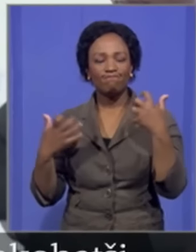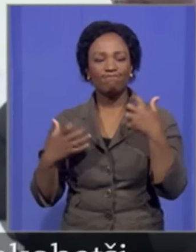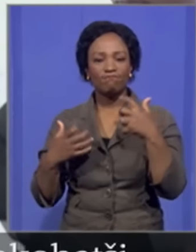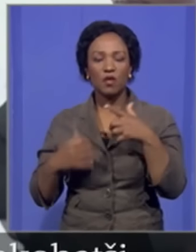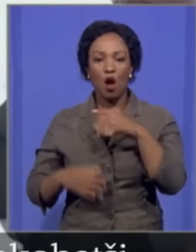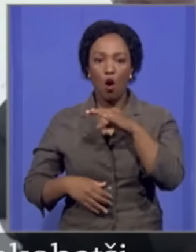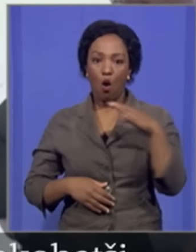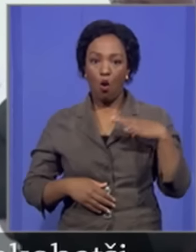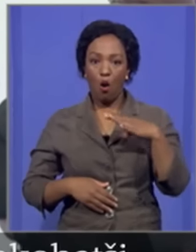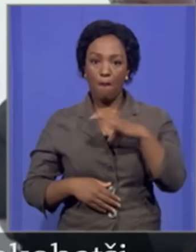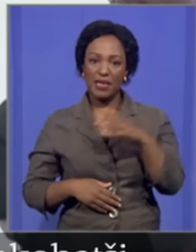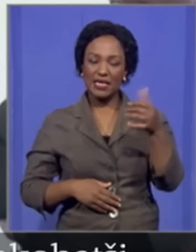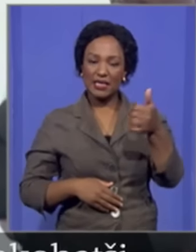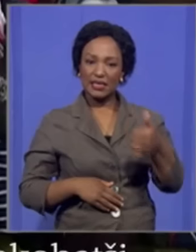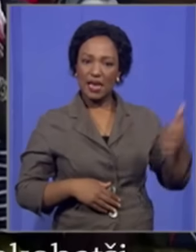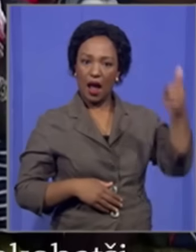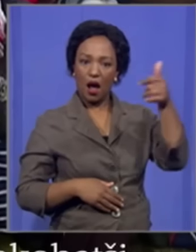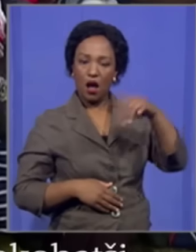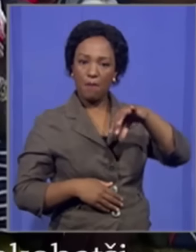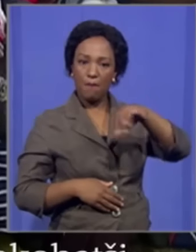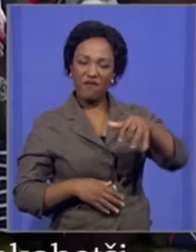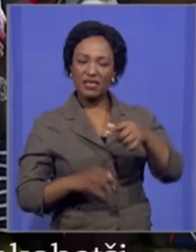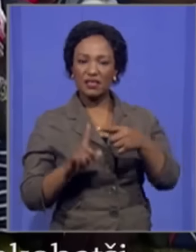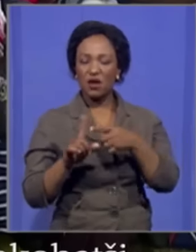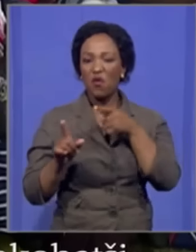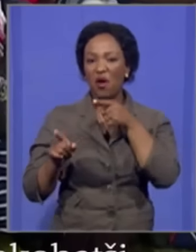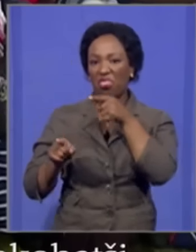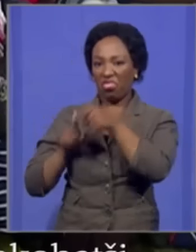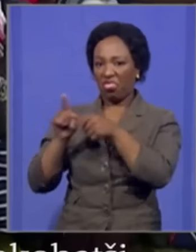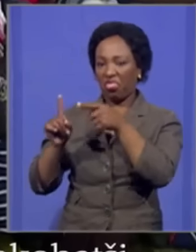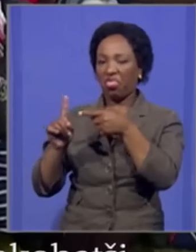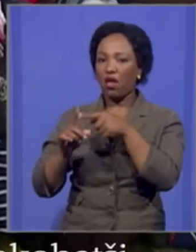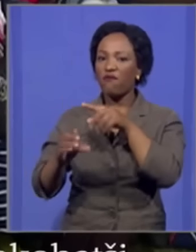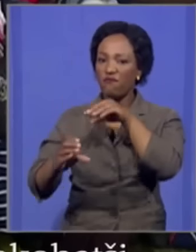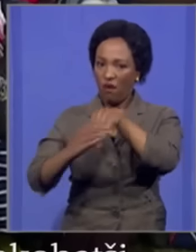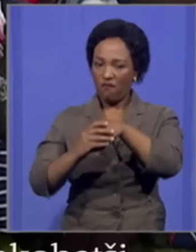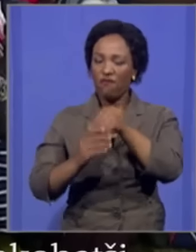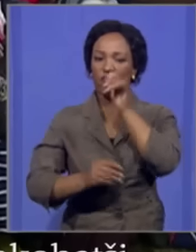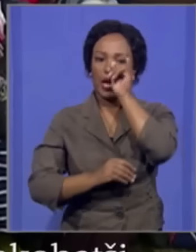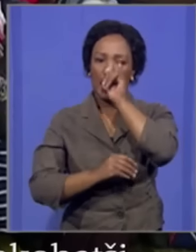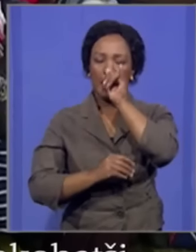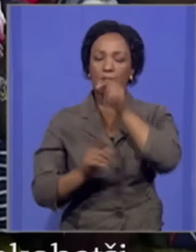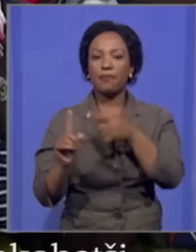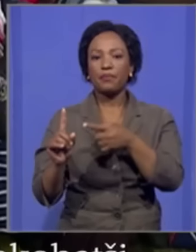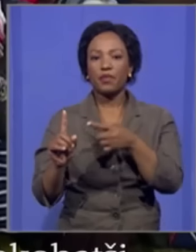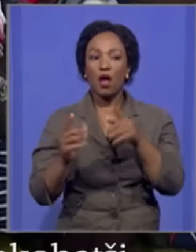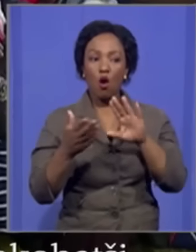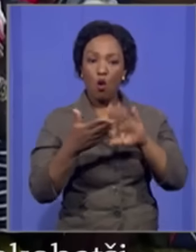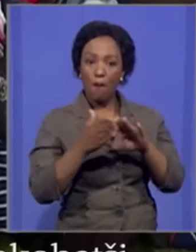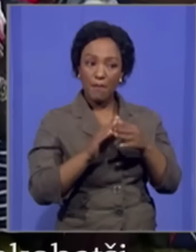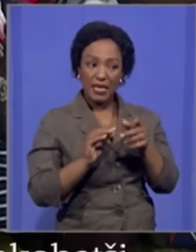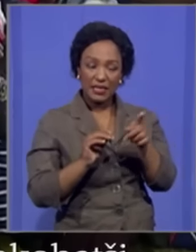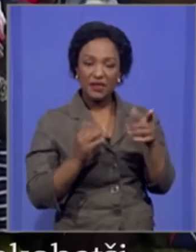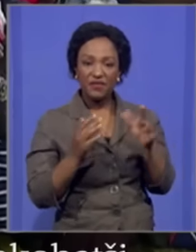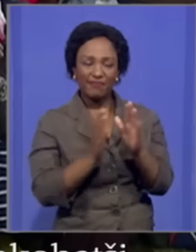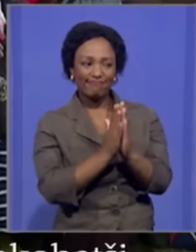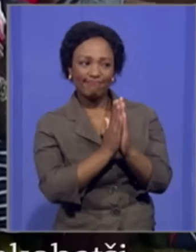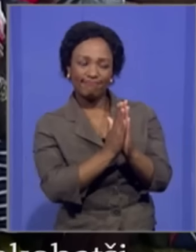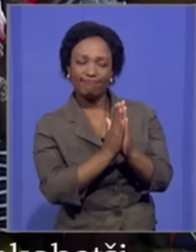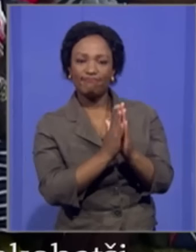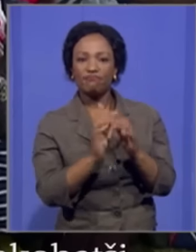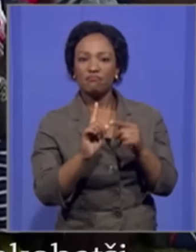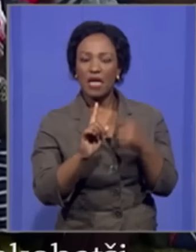ka porofenseng yo ba mo latofatšago ka gore o a amega ditirong tša bosenyi. Badudi ba ipileditše go tona go